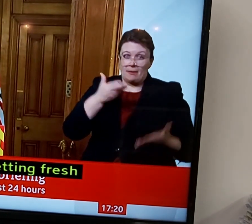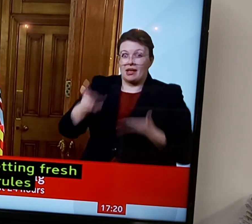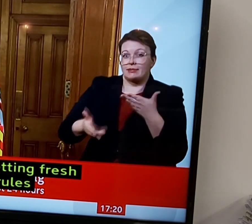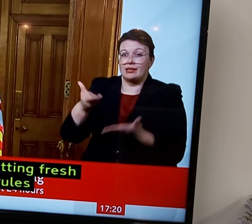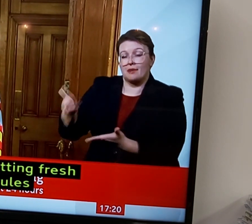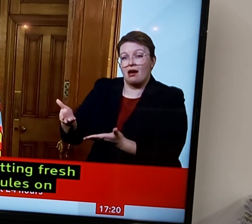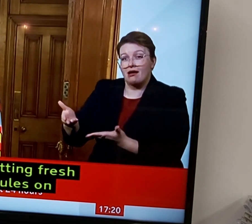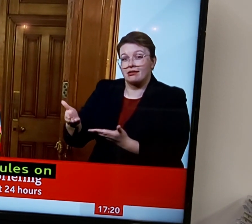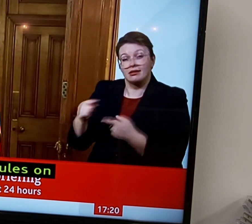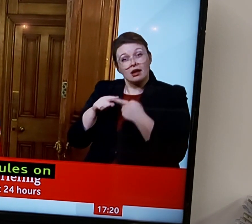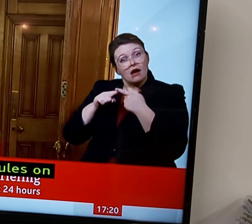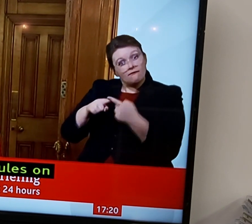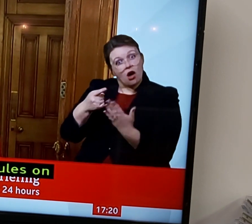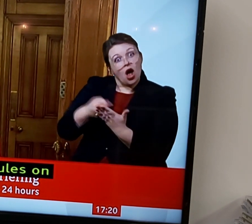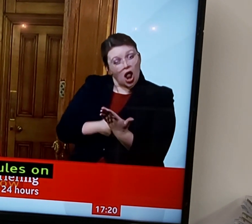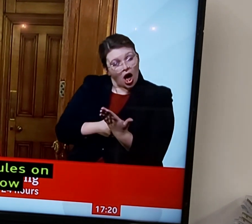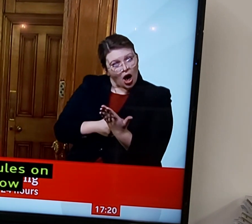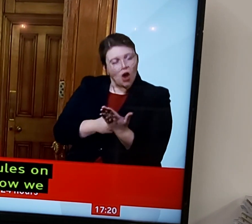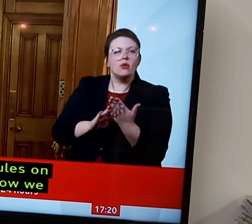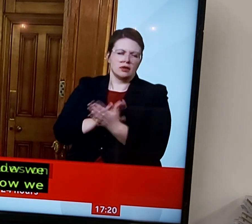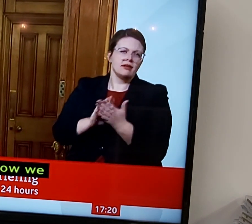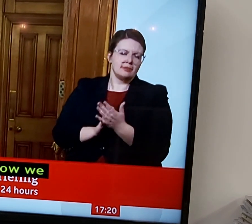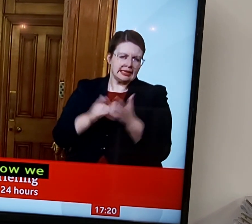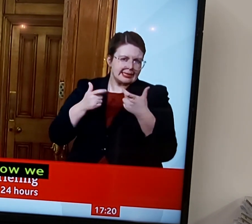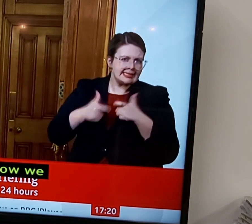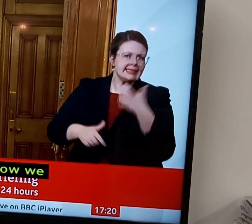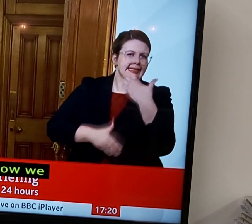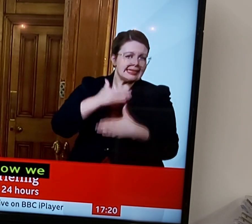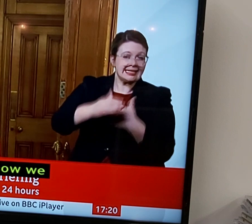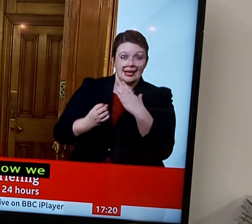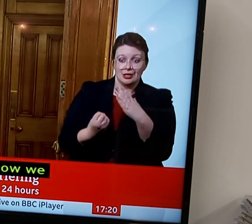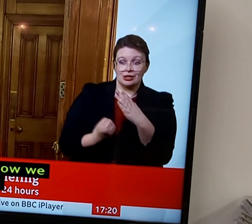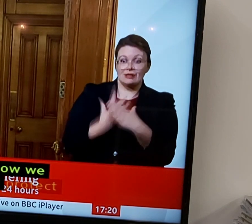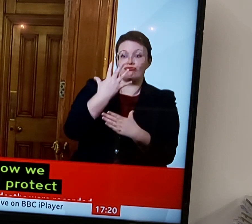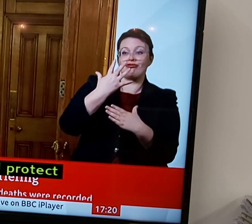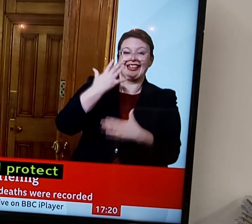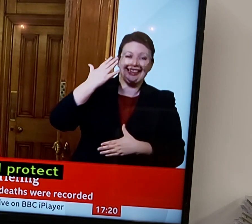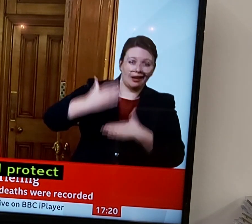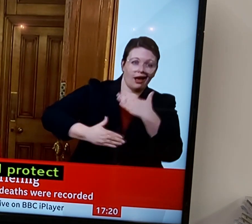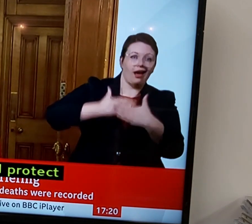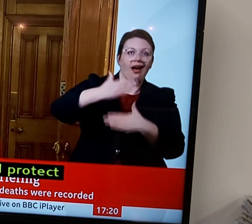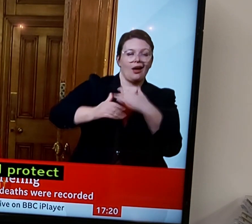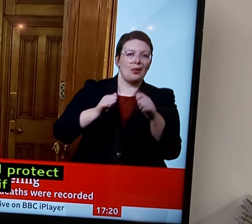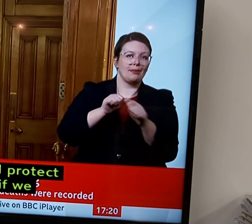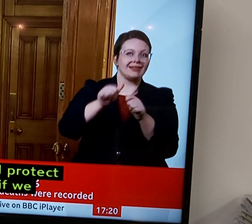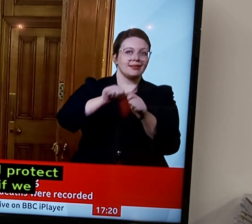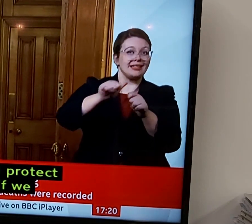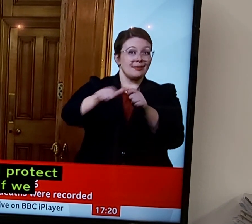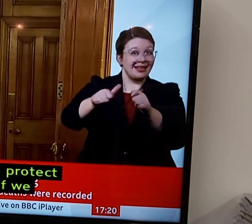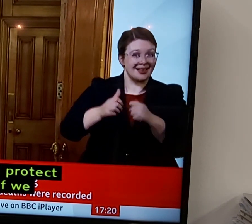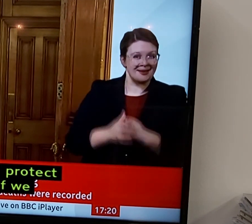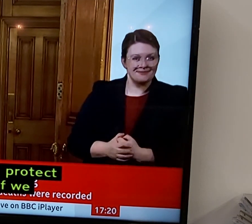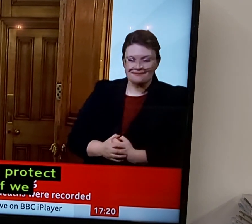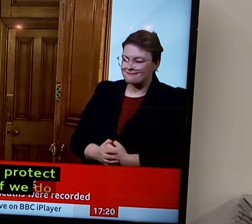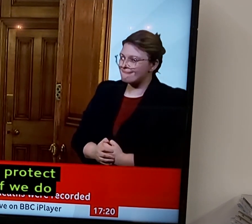And if we do that, surely as spring follows winter, there will be brighter days ahead. I'm now going to turn